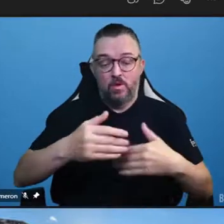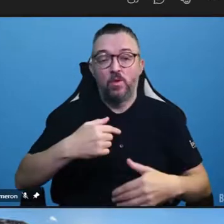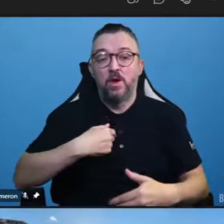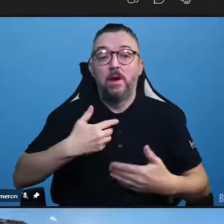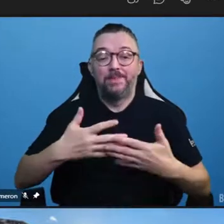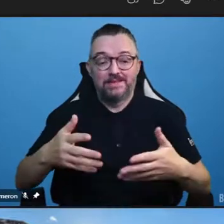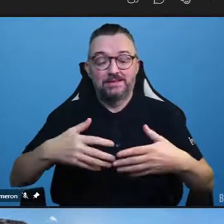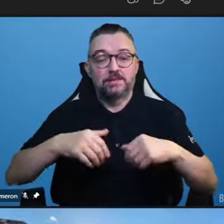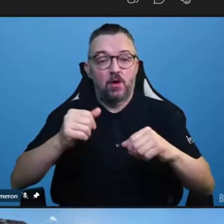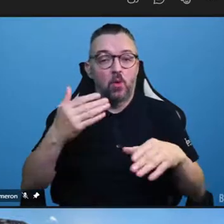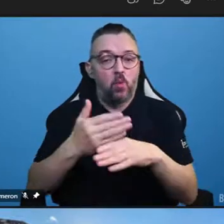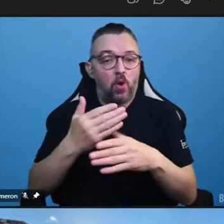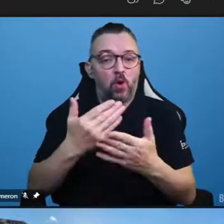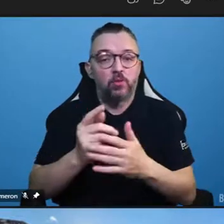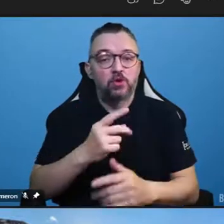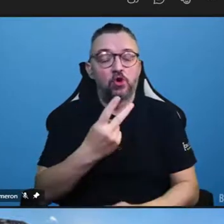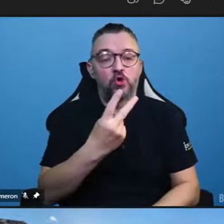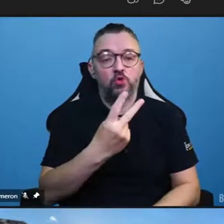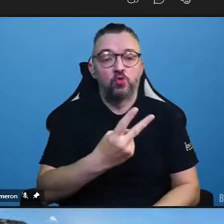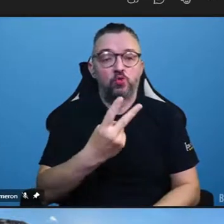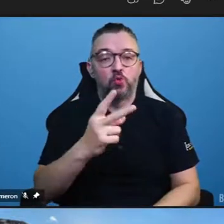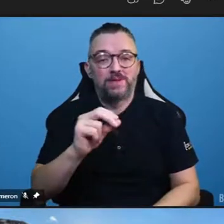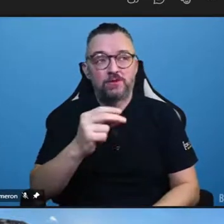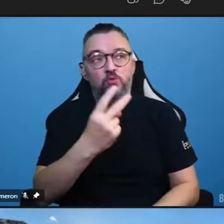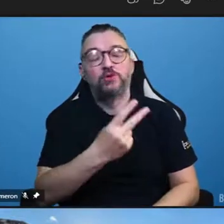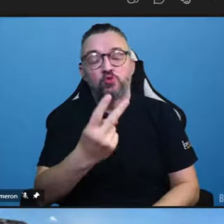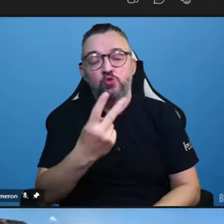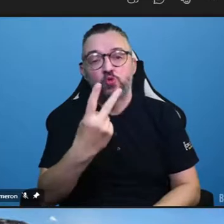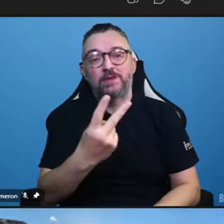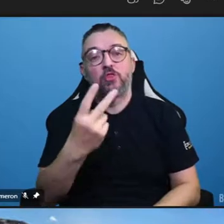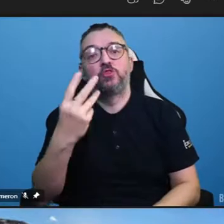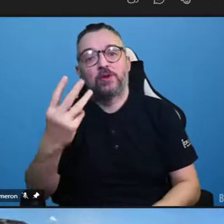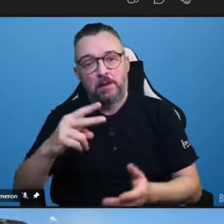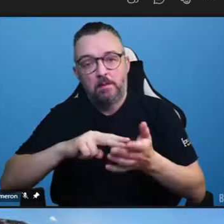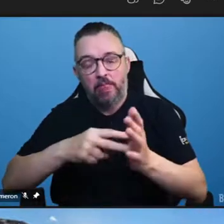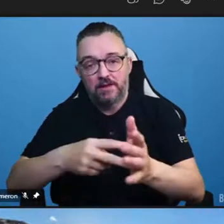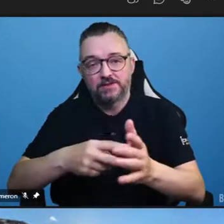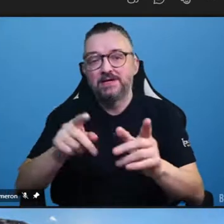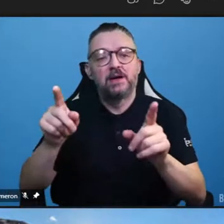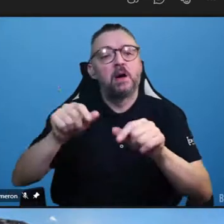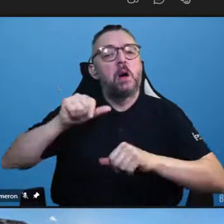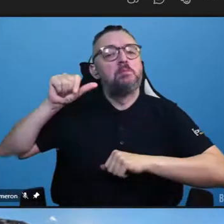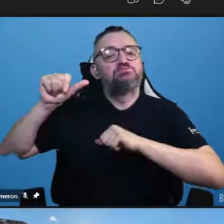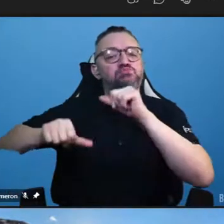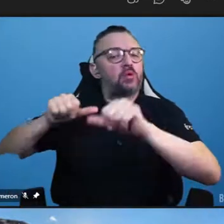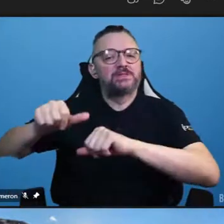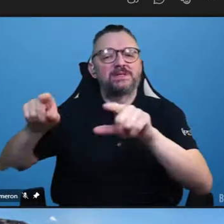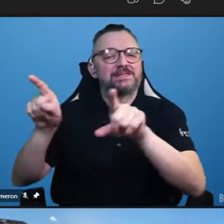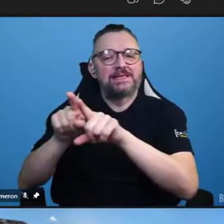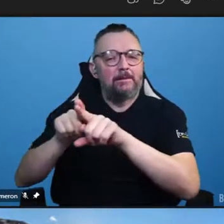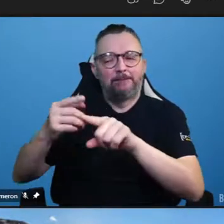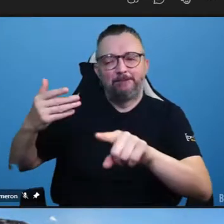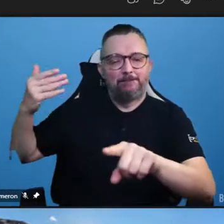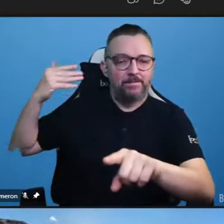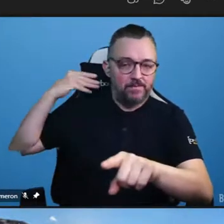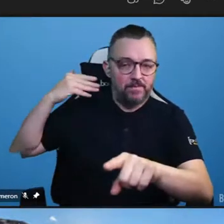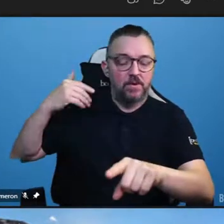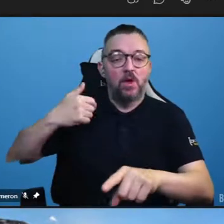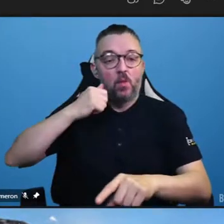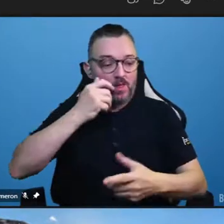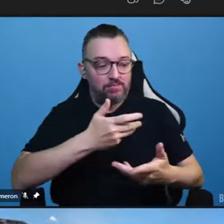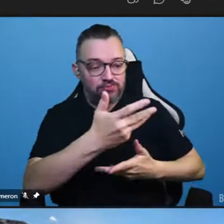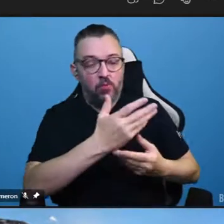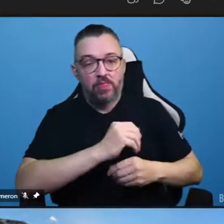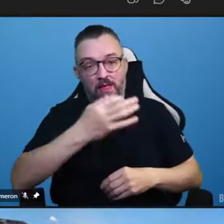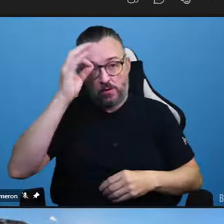commencing work on the 22-23 plan, so the same process as in previous years. We'll discuss that with council resources